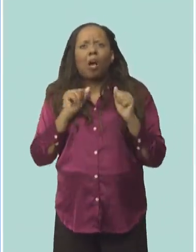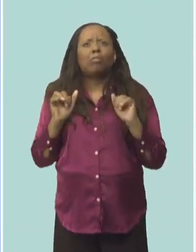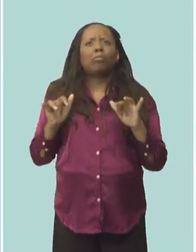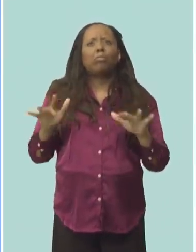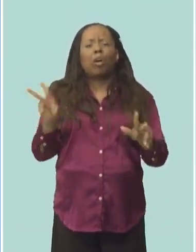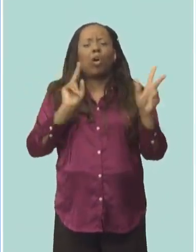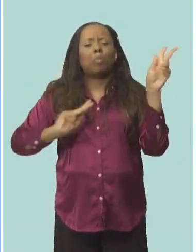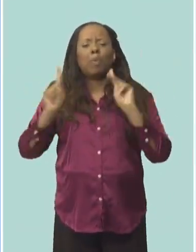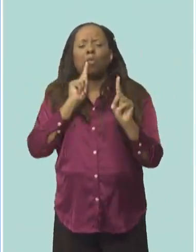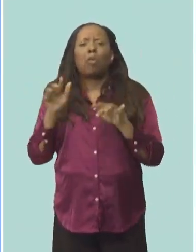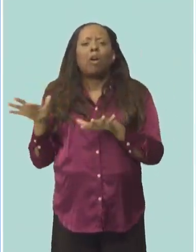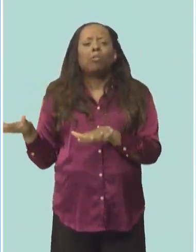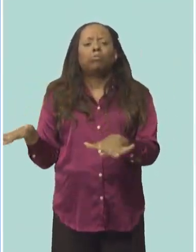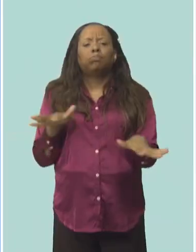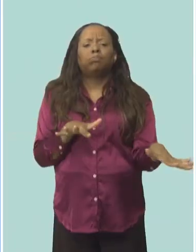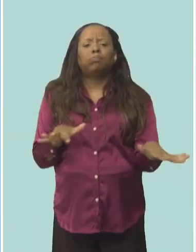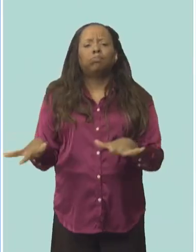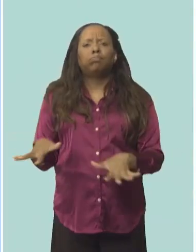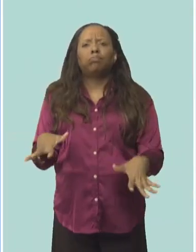atmosphere.